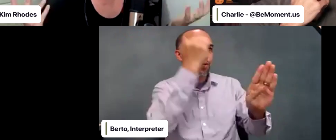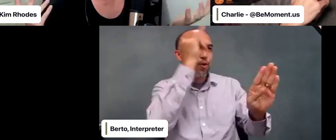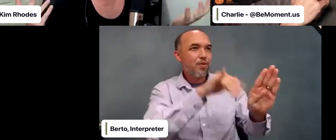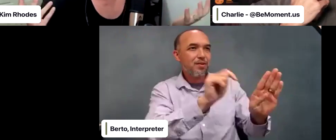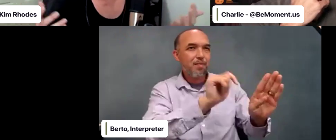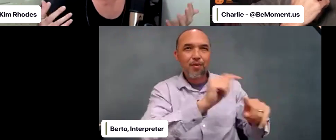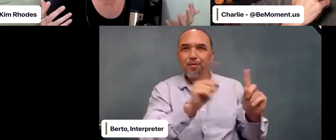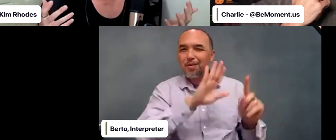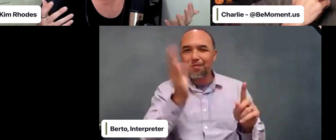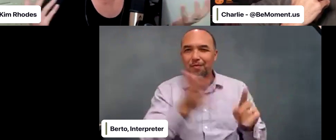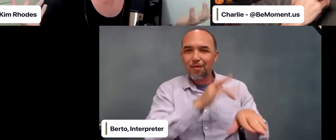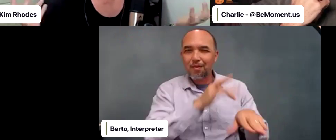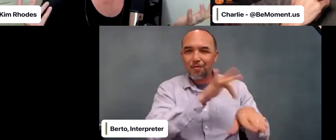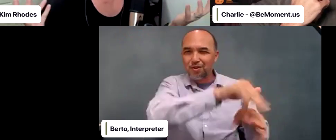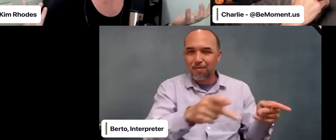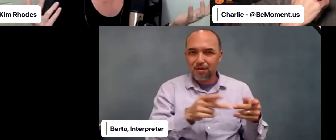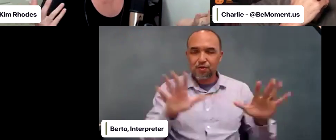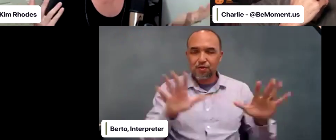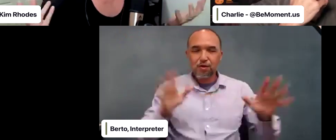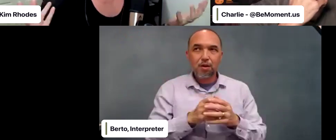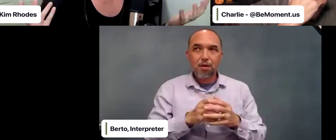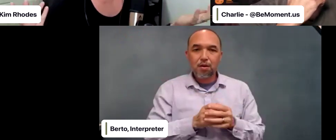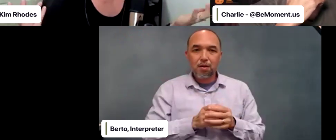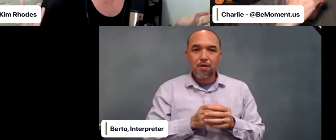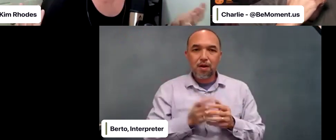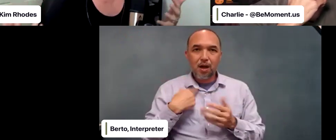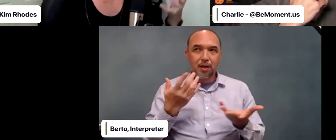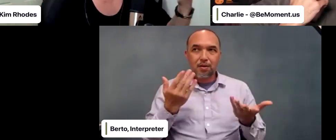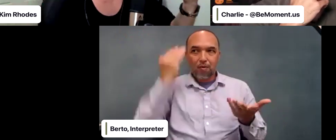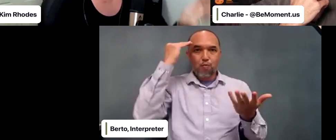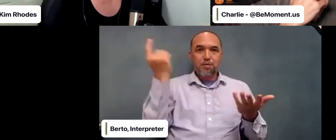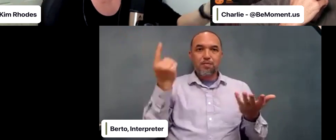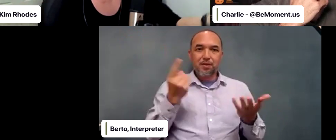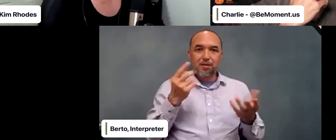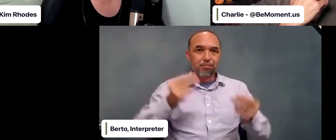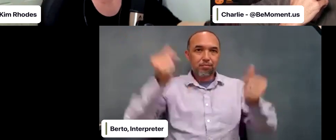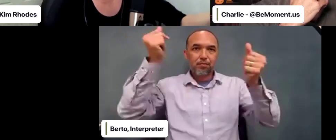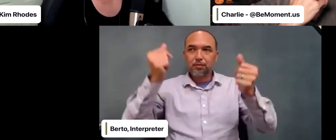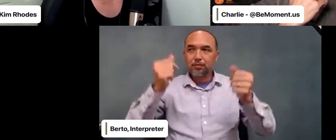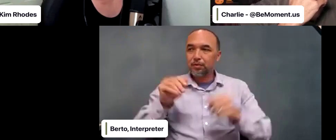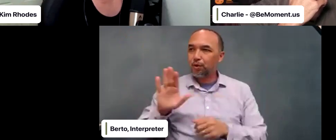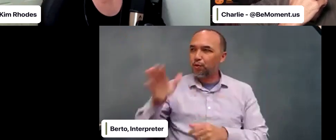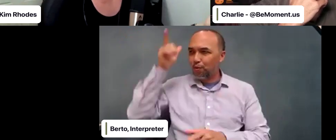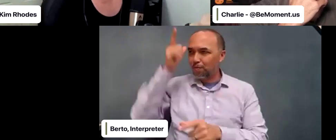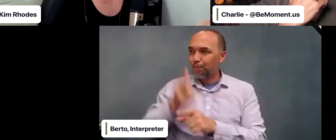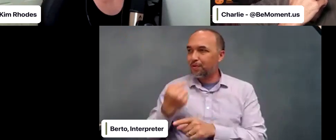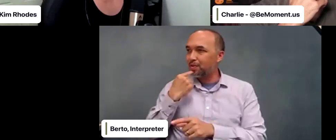That's what it feels like to me. Just all of a sudden, oh, your brother said a joke and you all laughed